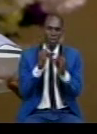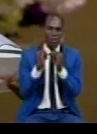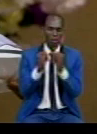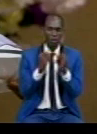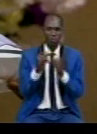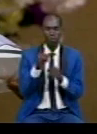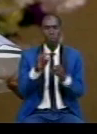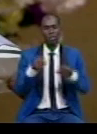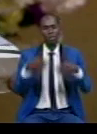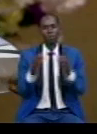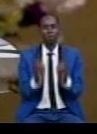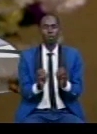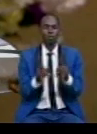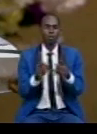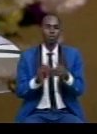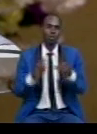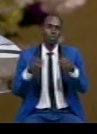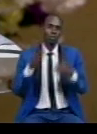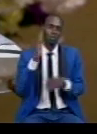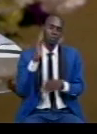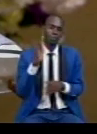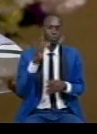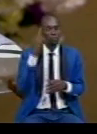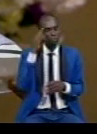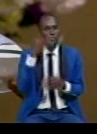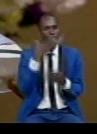to the goodness of God.